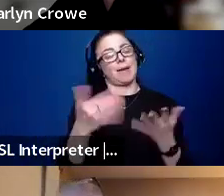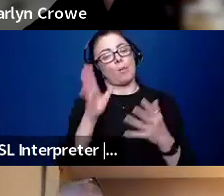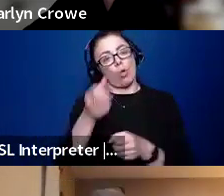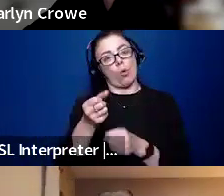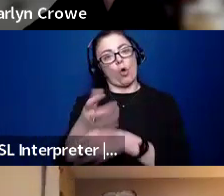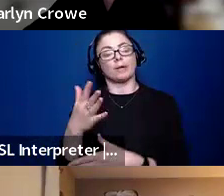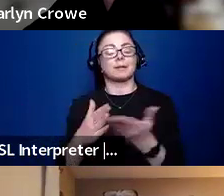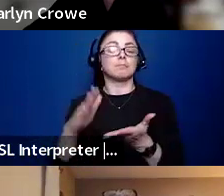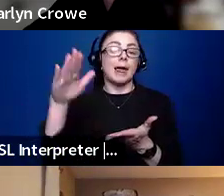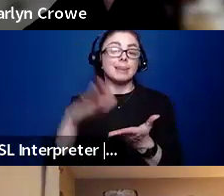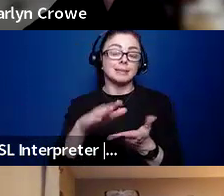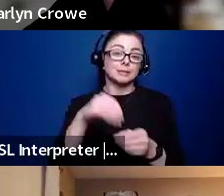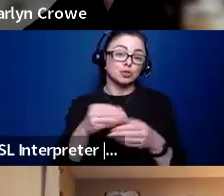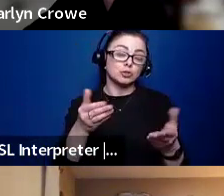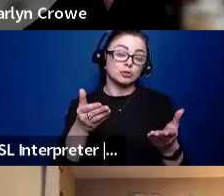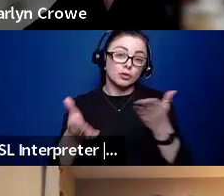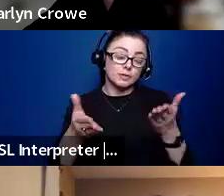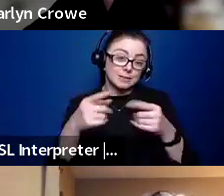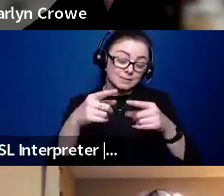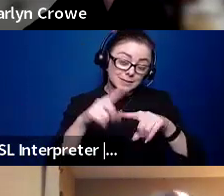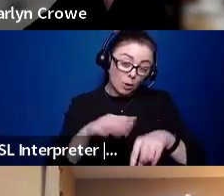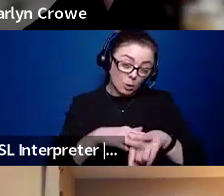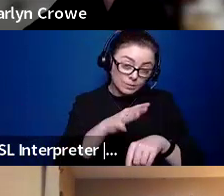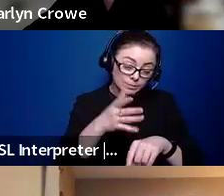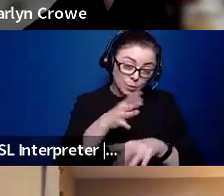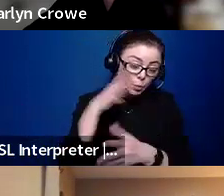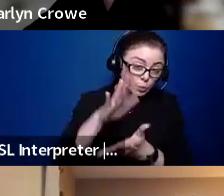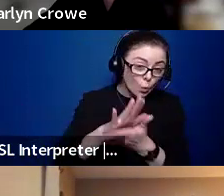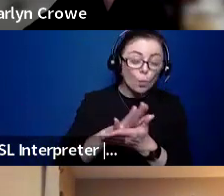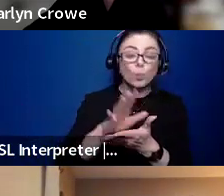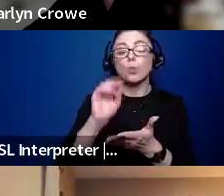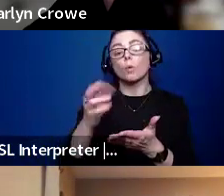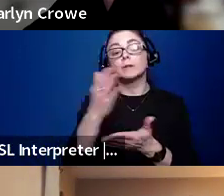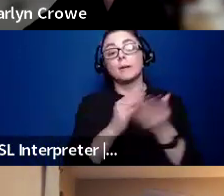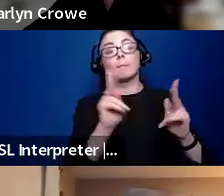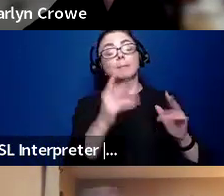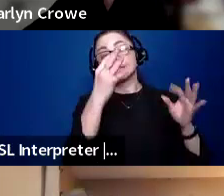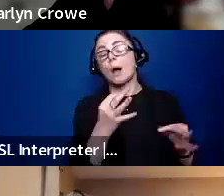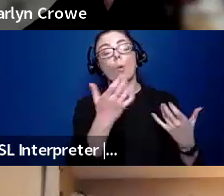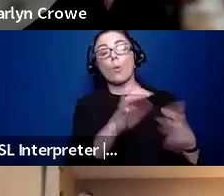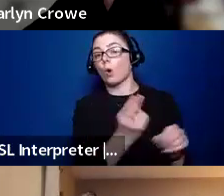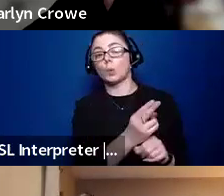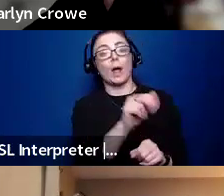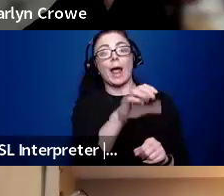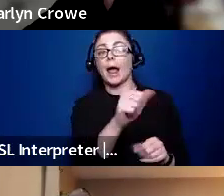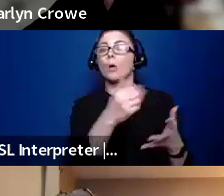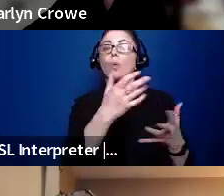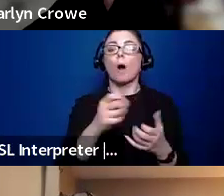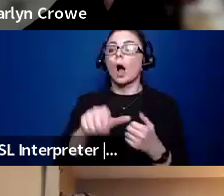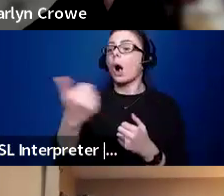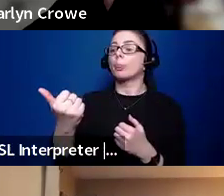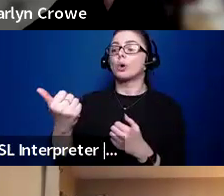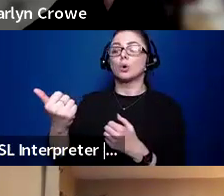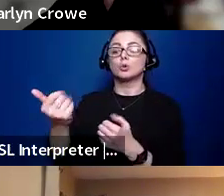rural schools, and depending on how many people maybe went another direction and not using the AEAs could hinder and